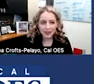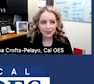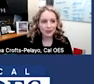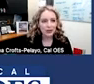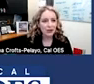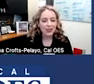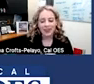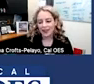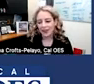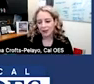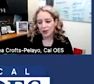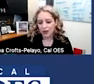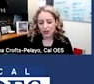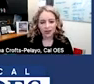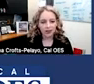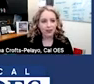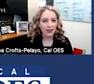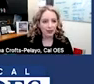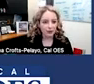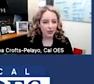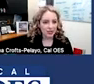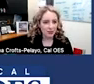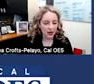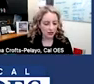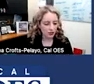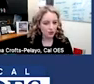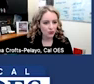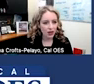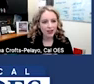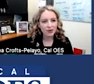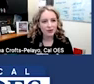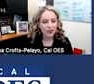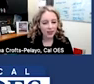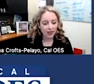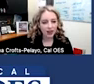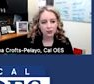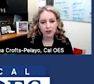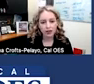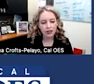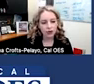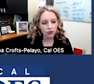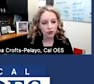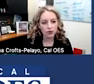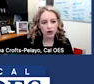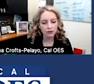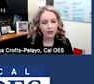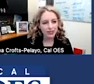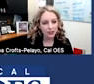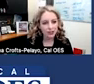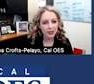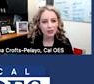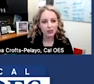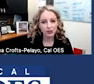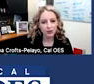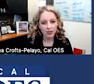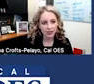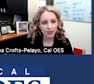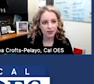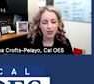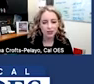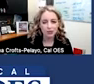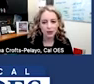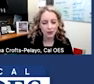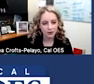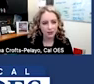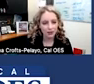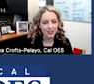available in Spanish as well. And with that, I will hand it over to Brian Ferguson, our Deputy Director of Crisis